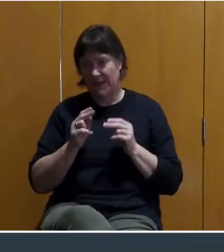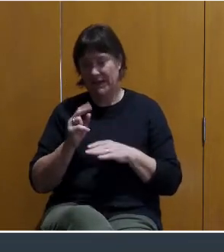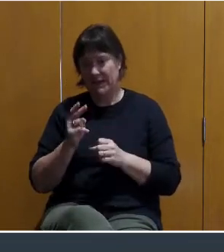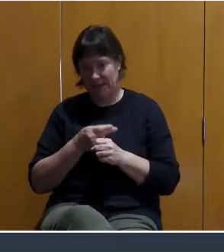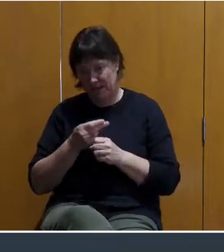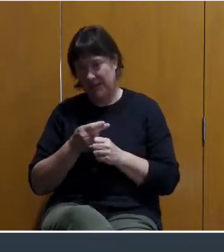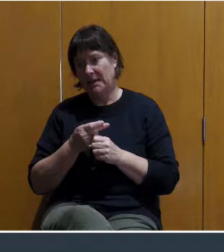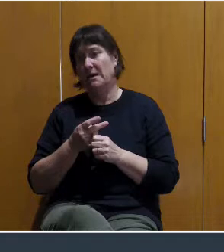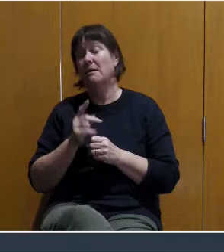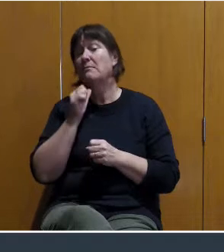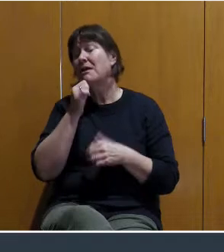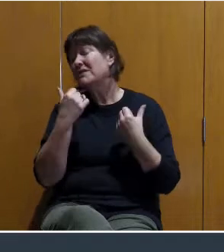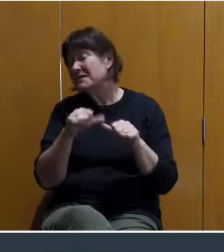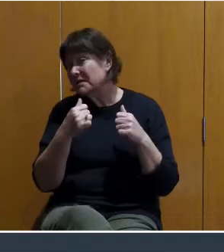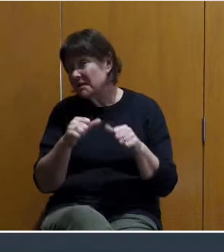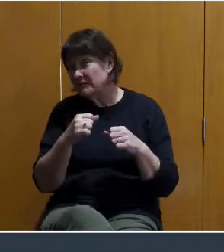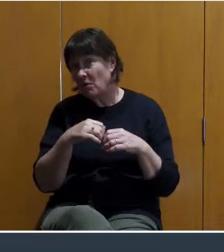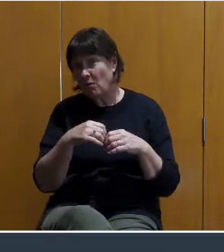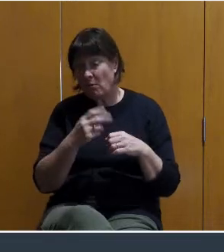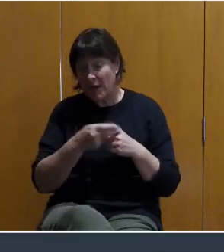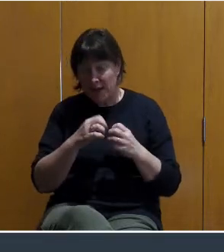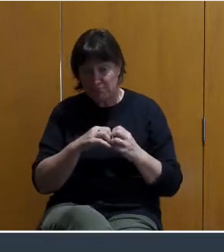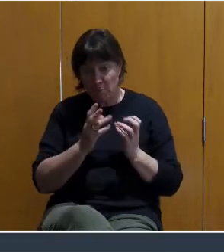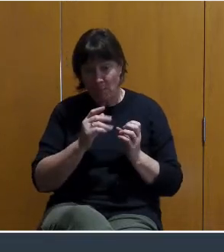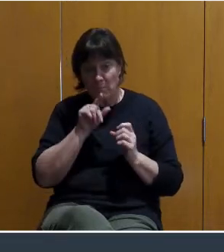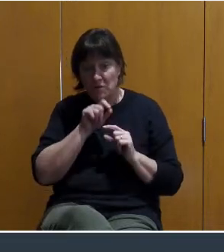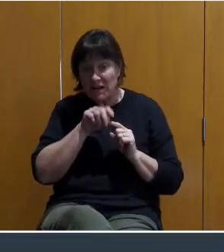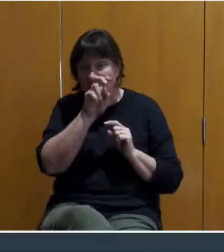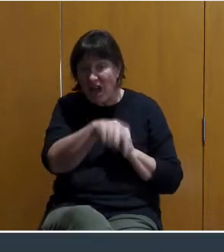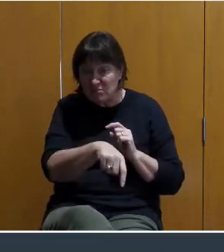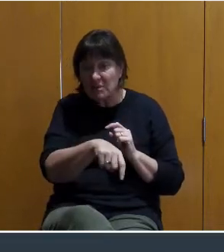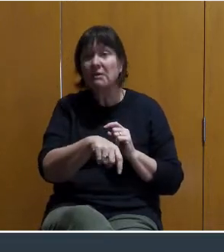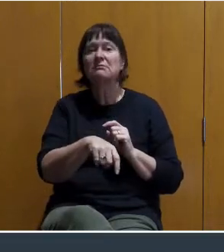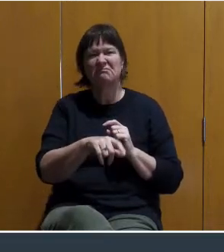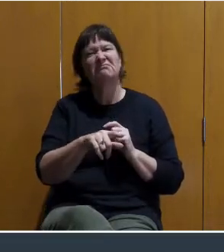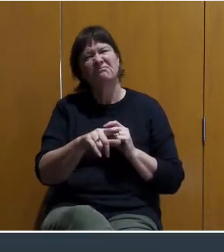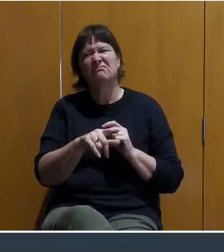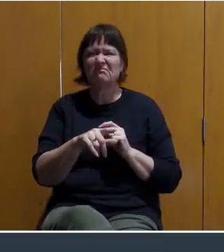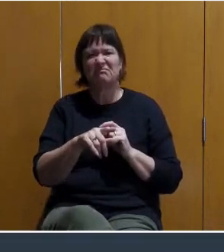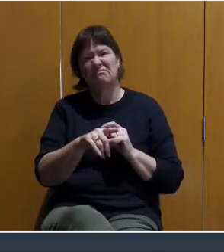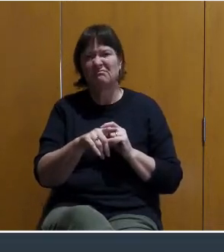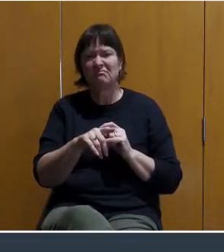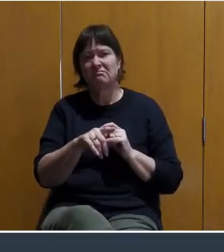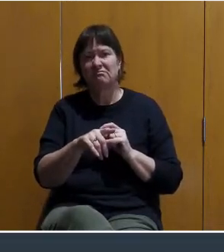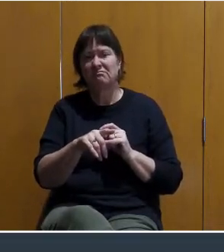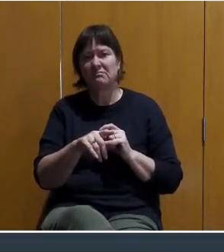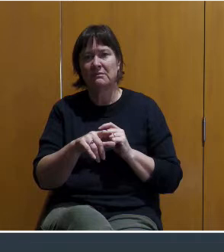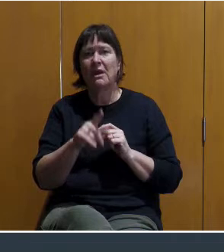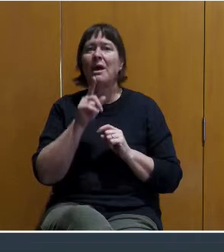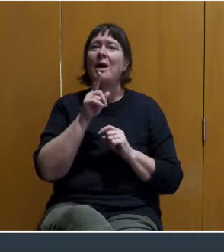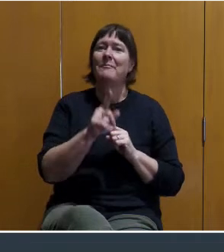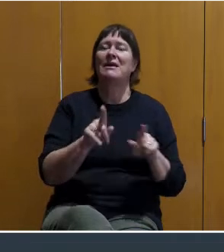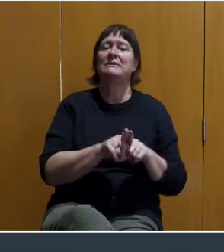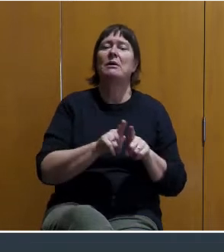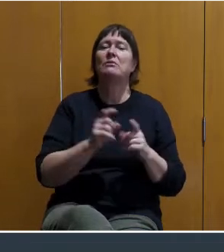be gone by around then. But as I said, yes, and the preparation time in July is